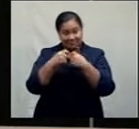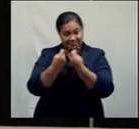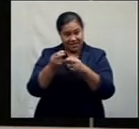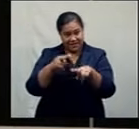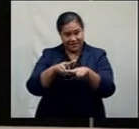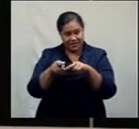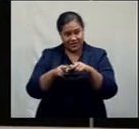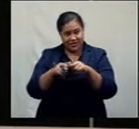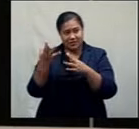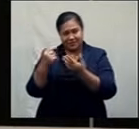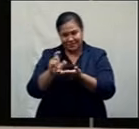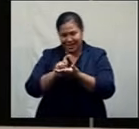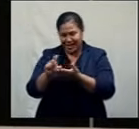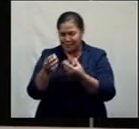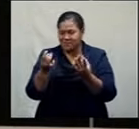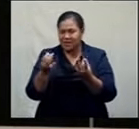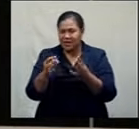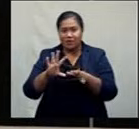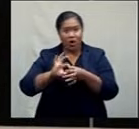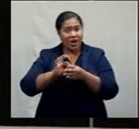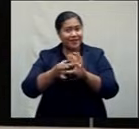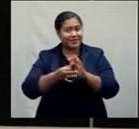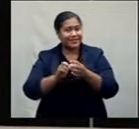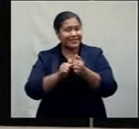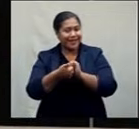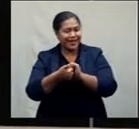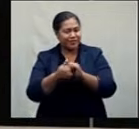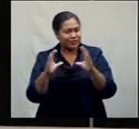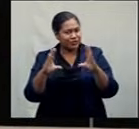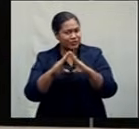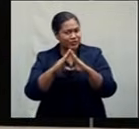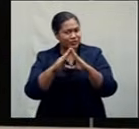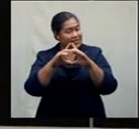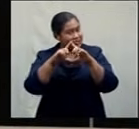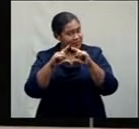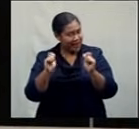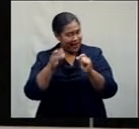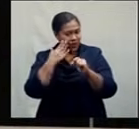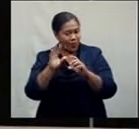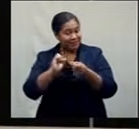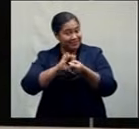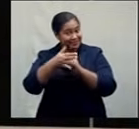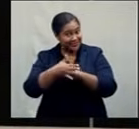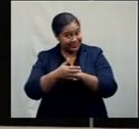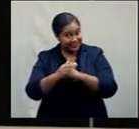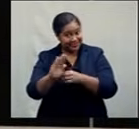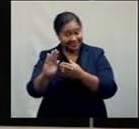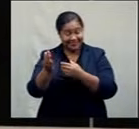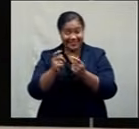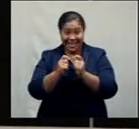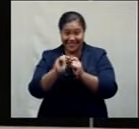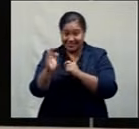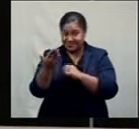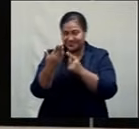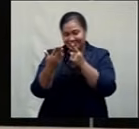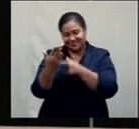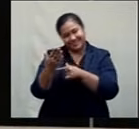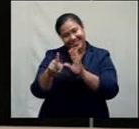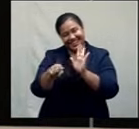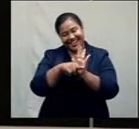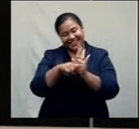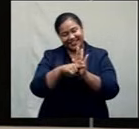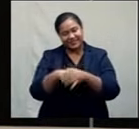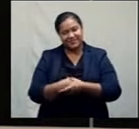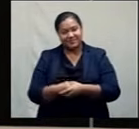has been cleared to prepare for the Olympic Games in Japan after their COVID-19 test results came back negative.